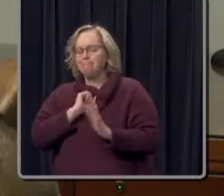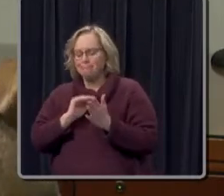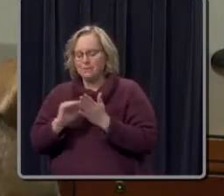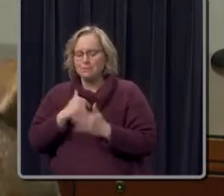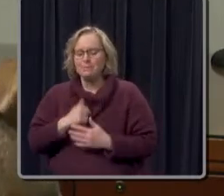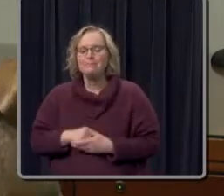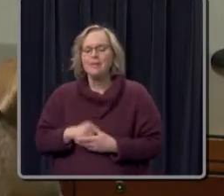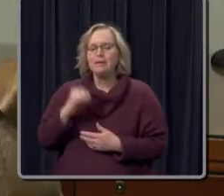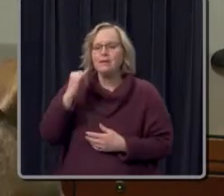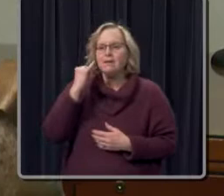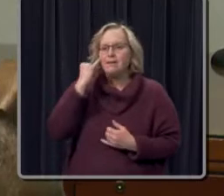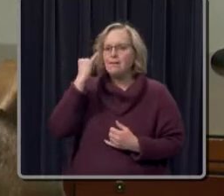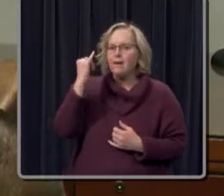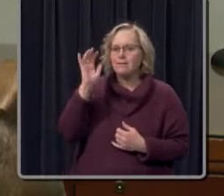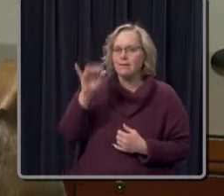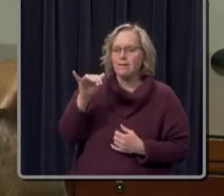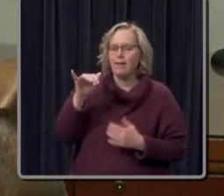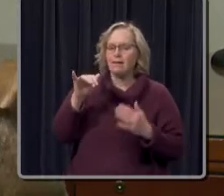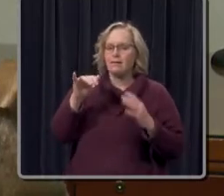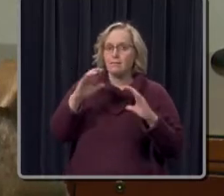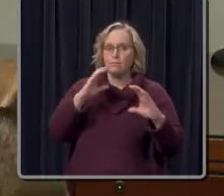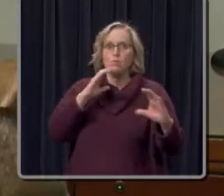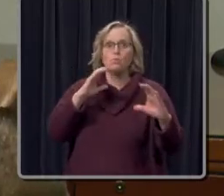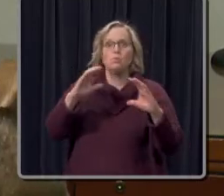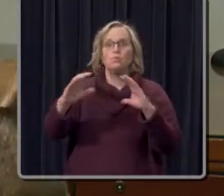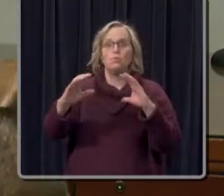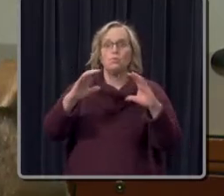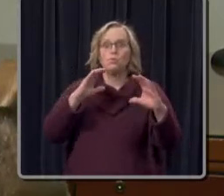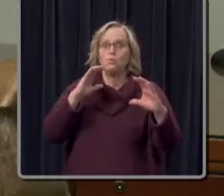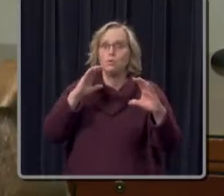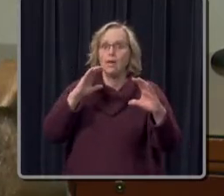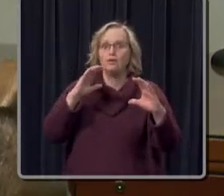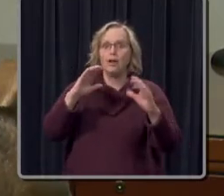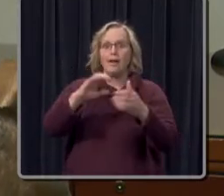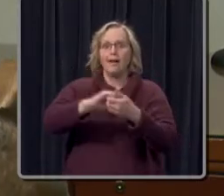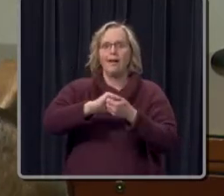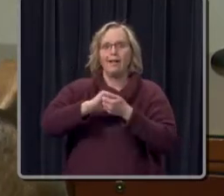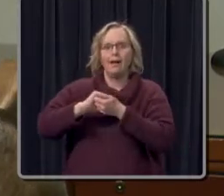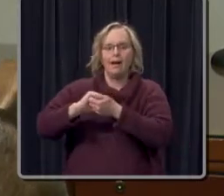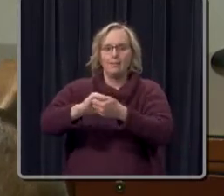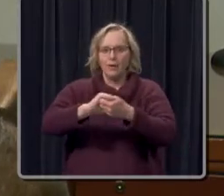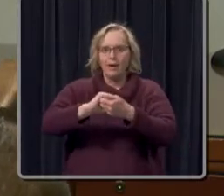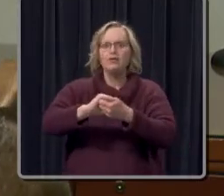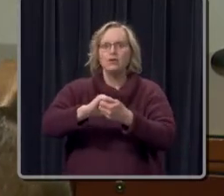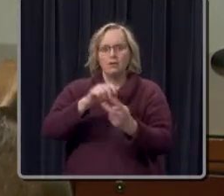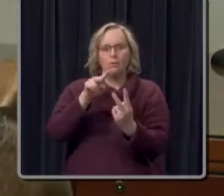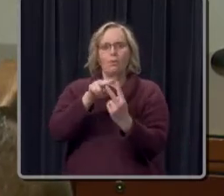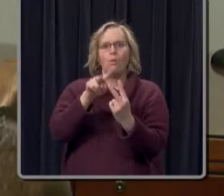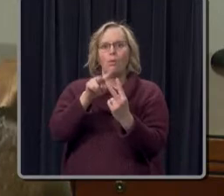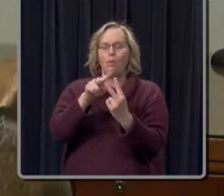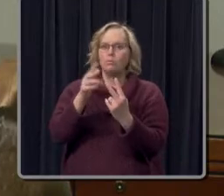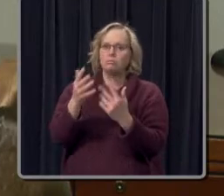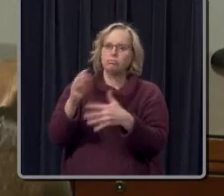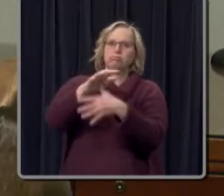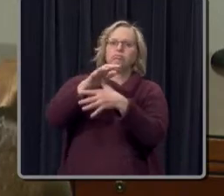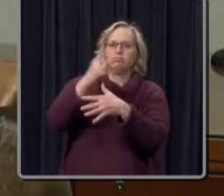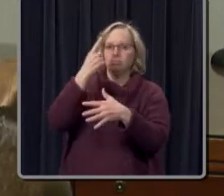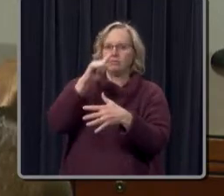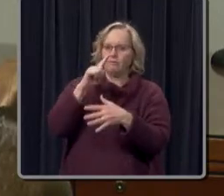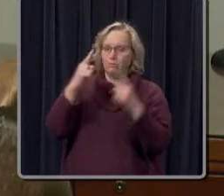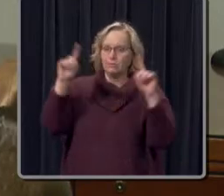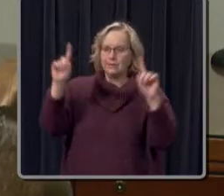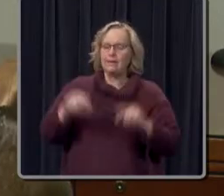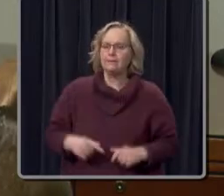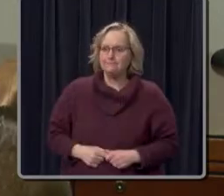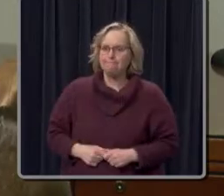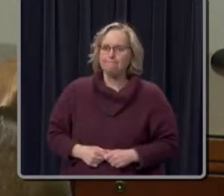the idea of communication and collaboration. Those are the keys to success.